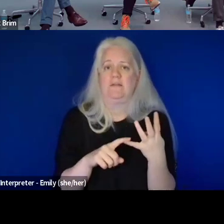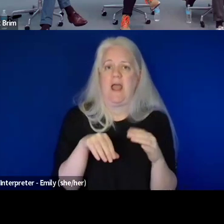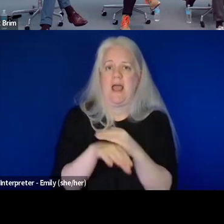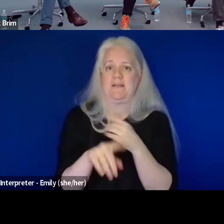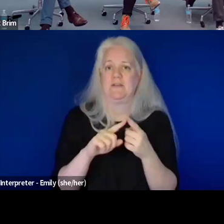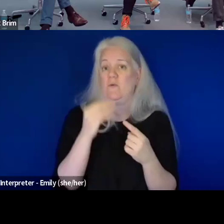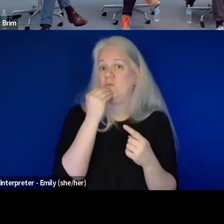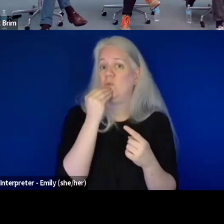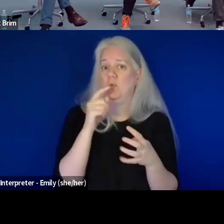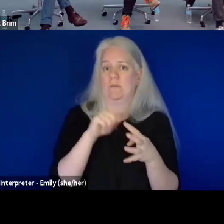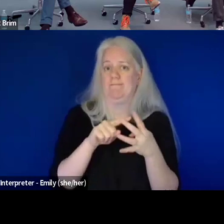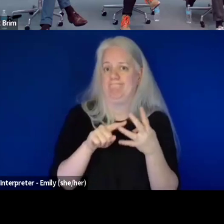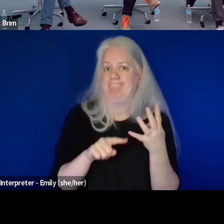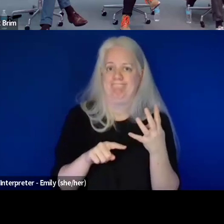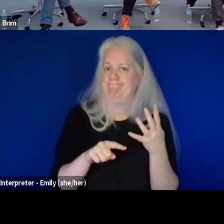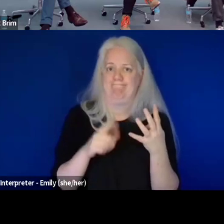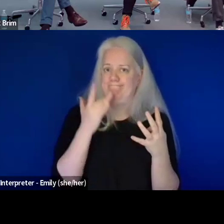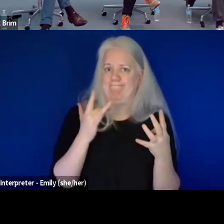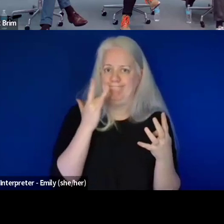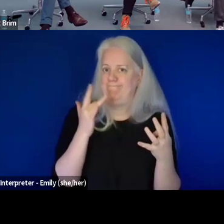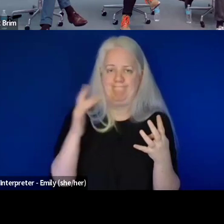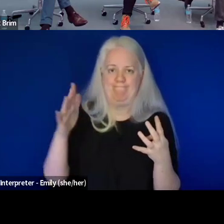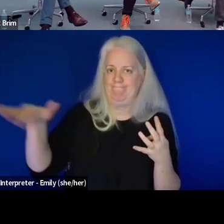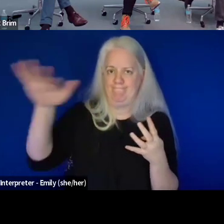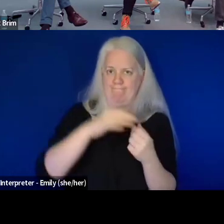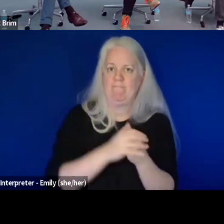to food access, stable food access. And so